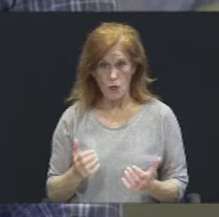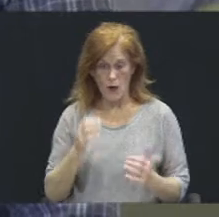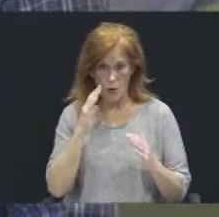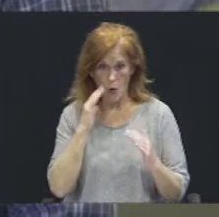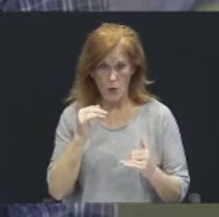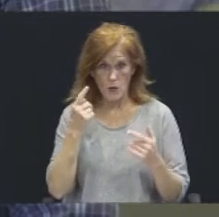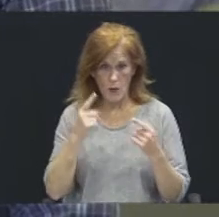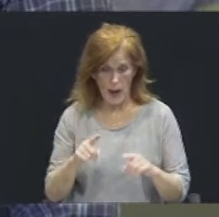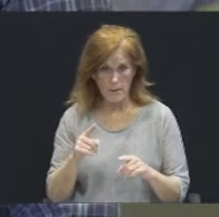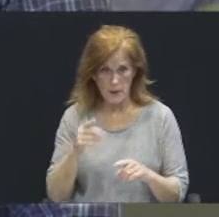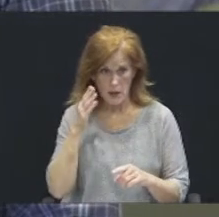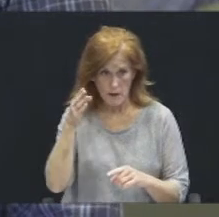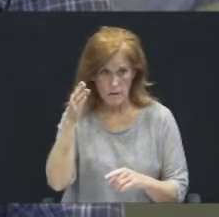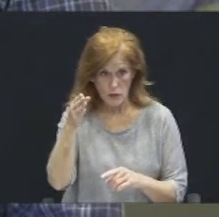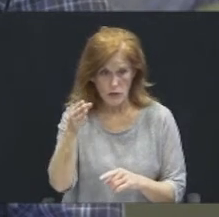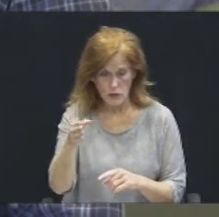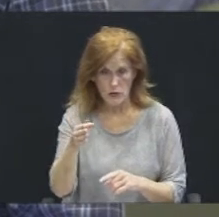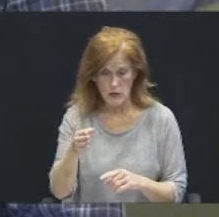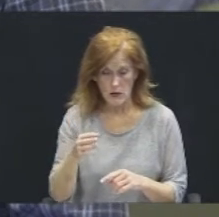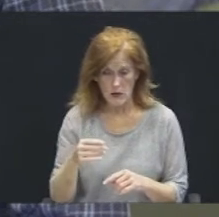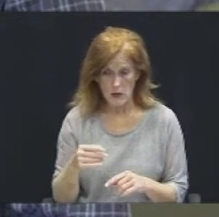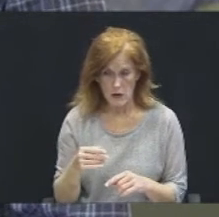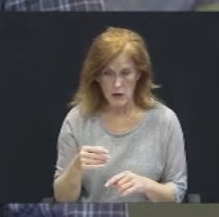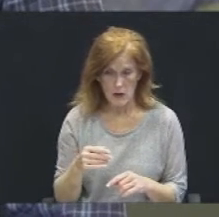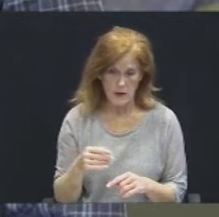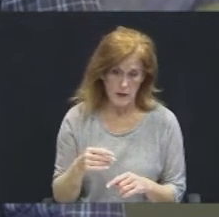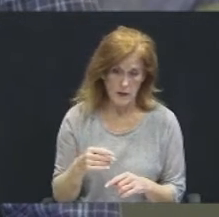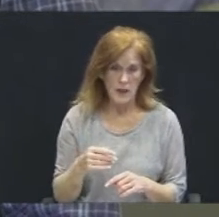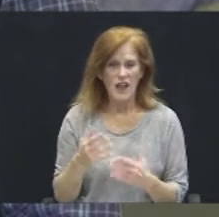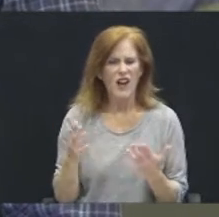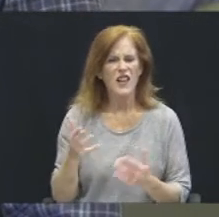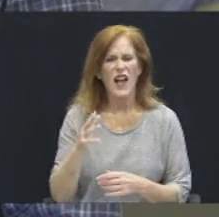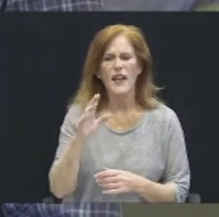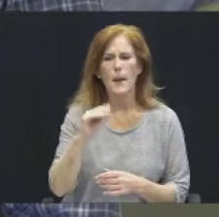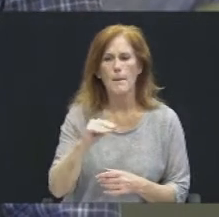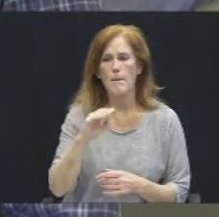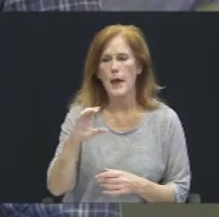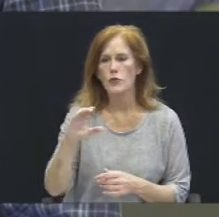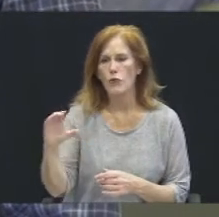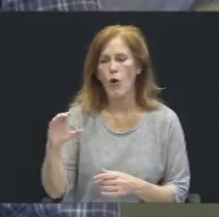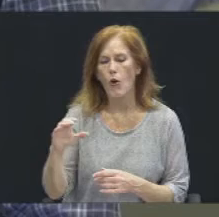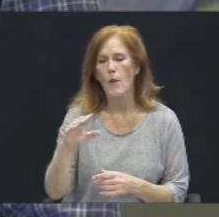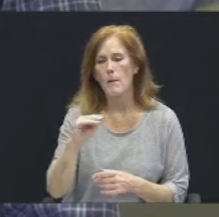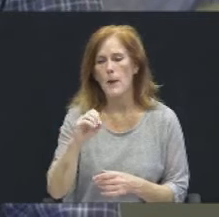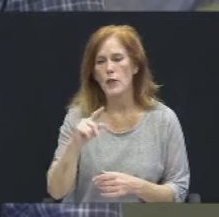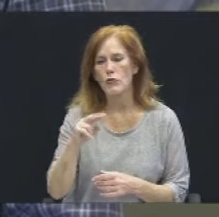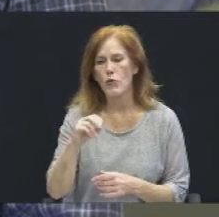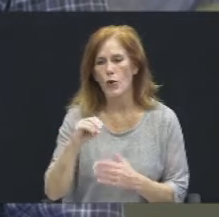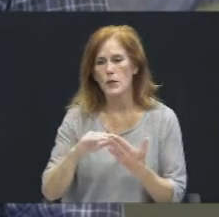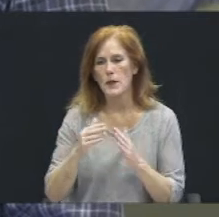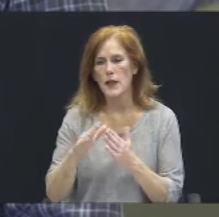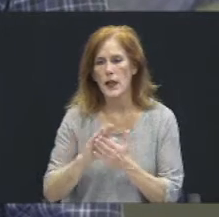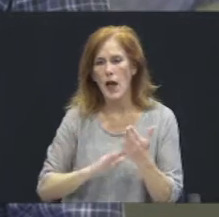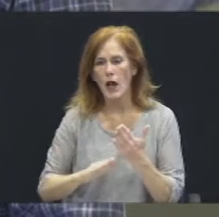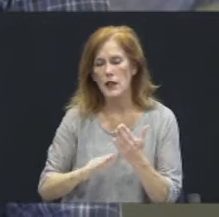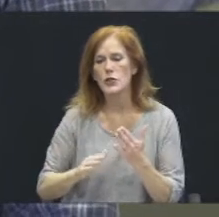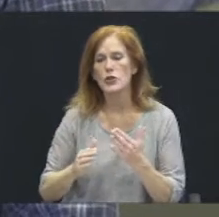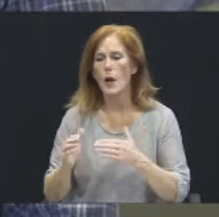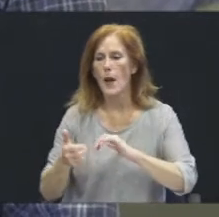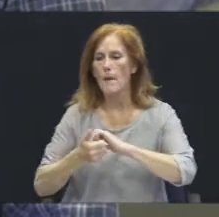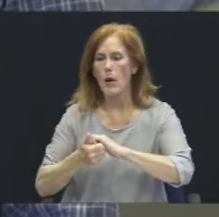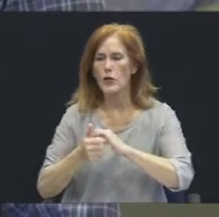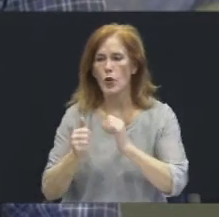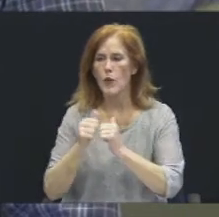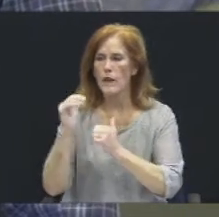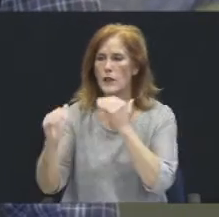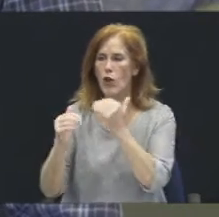future is a Metro Community College partner with an adult service agency to, you